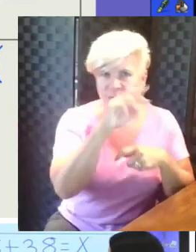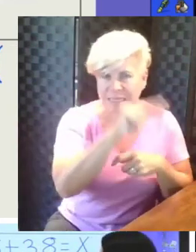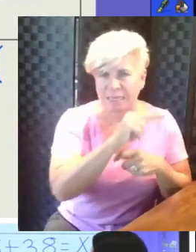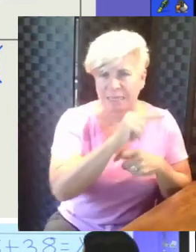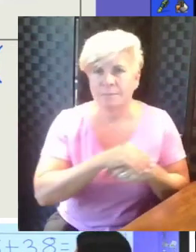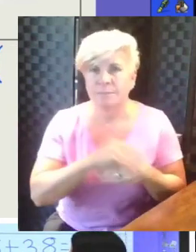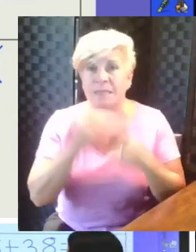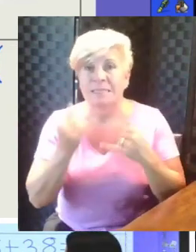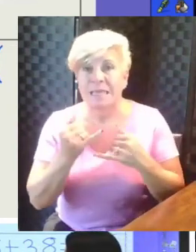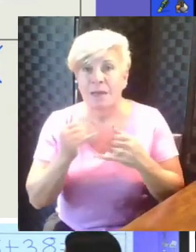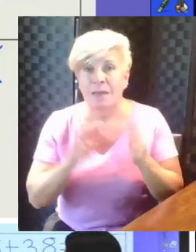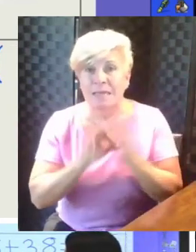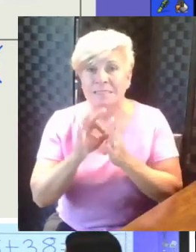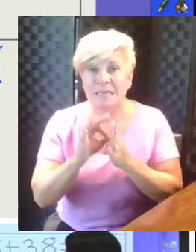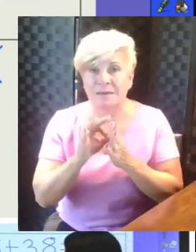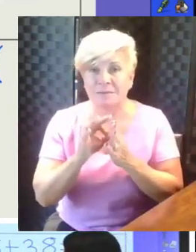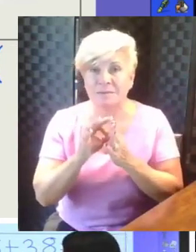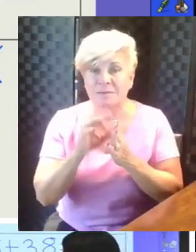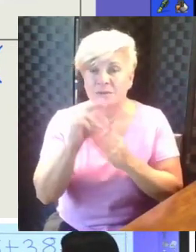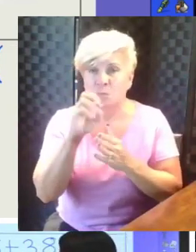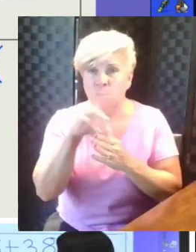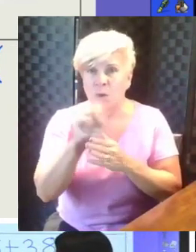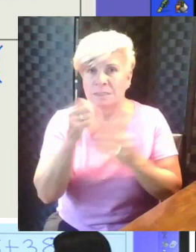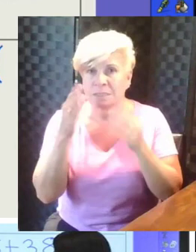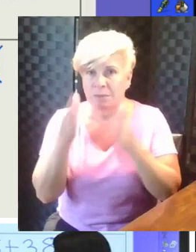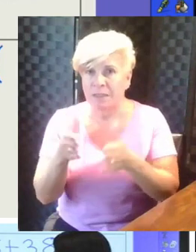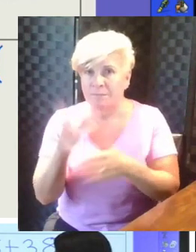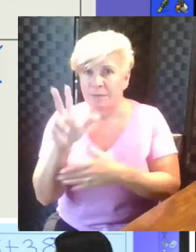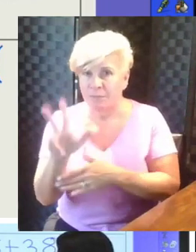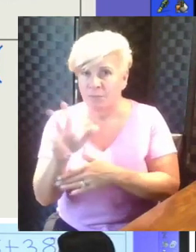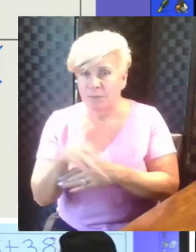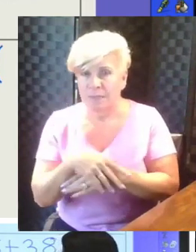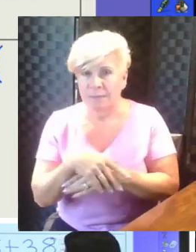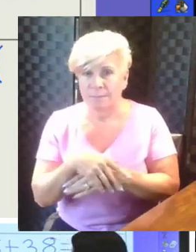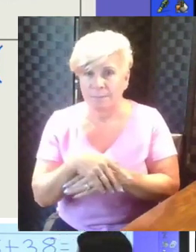Now I can count my 1s that I have left. I have 3.